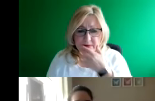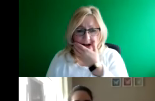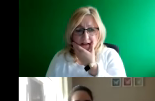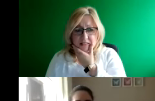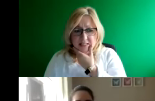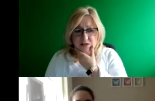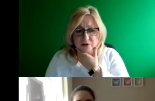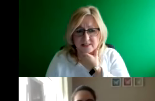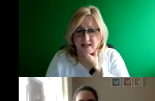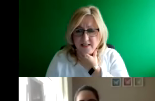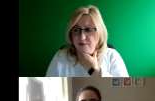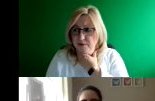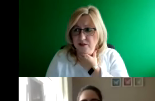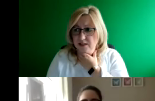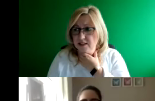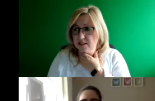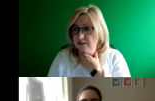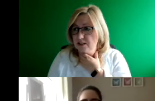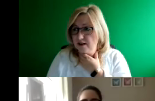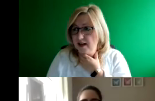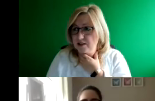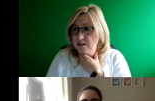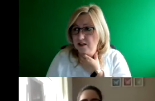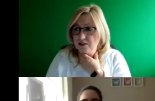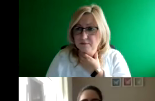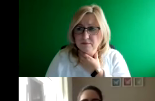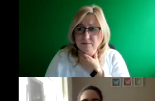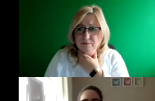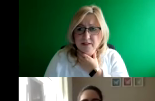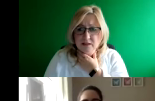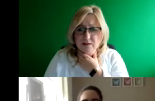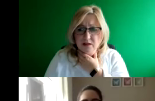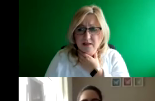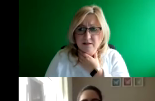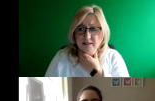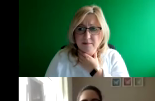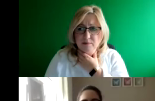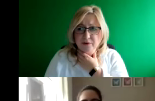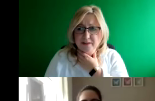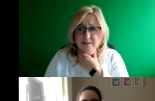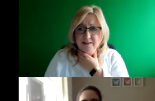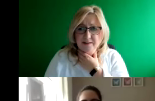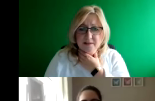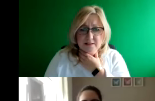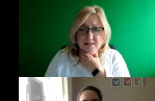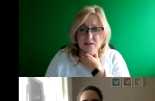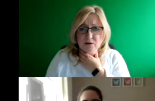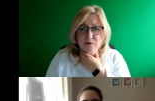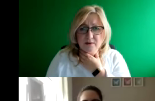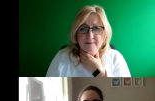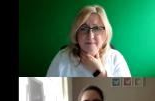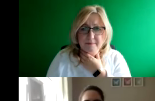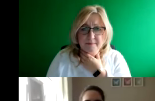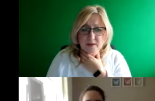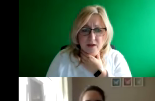So a little bit on discourse and communicative interaction. I'll just bring you along here a little bit more.